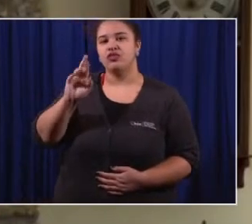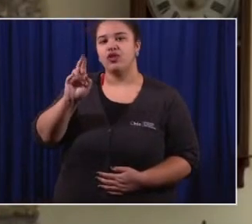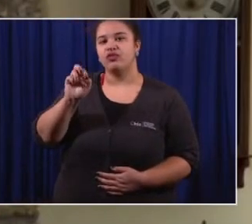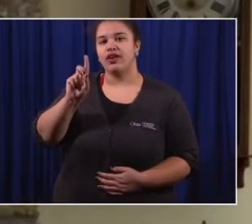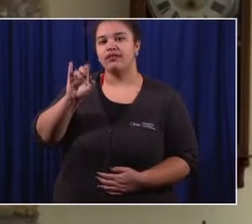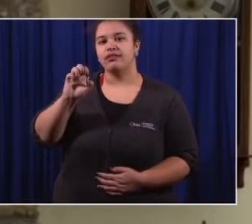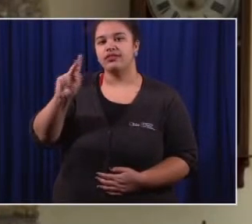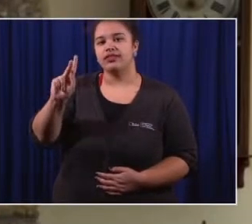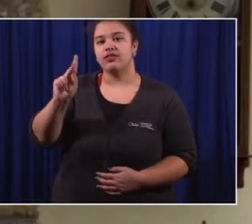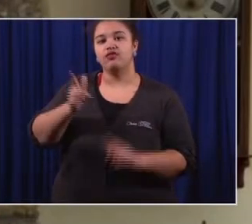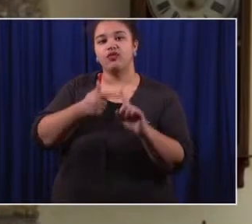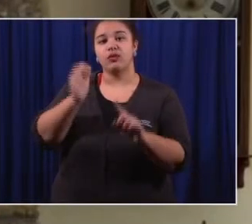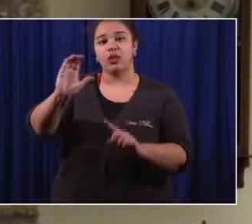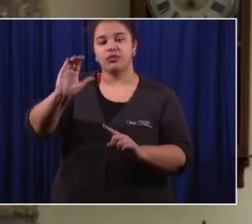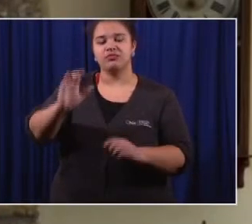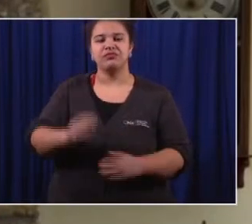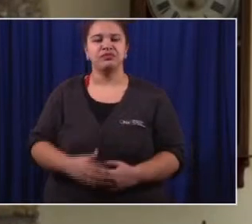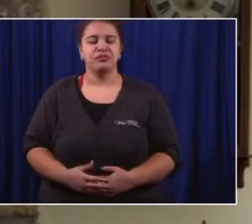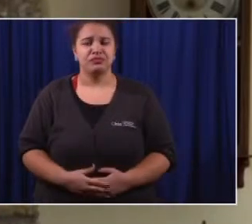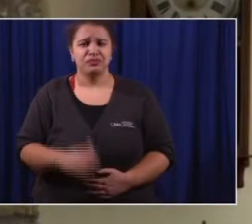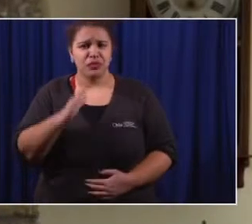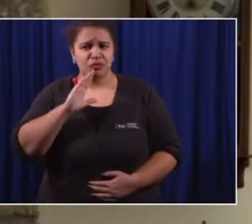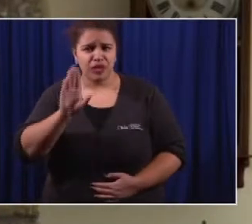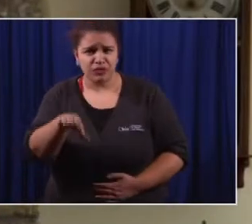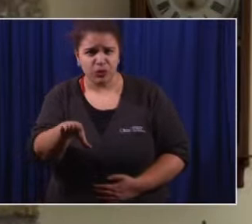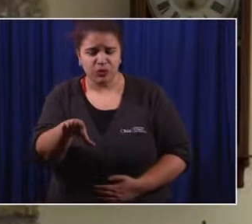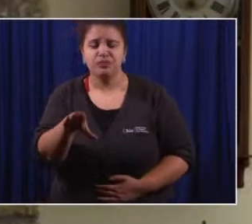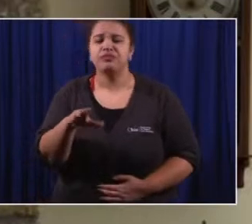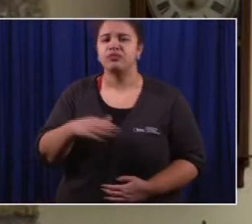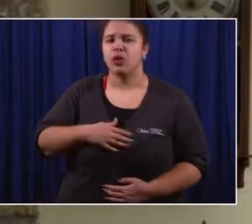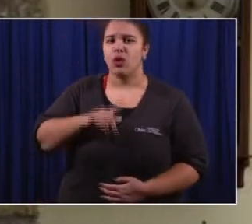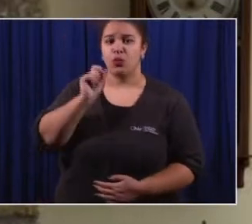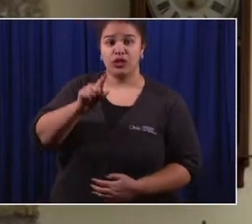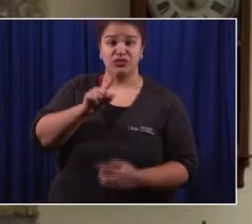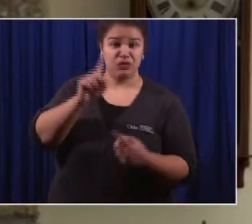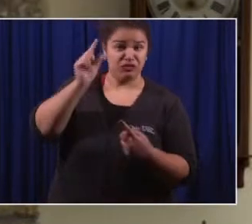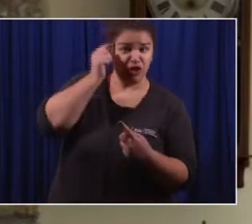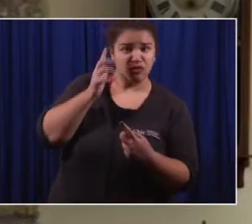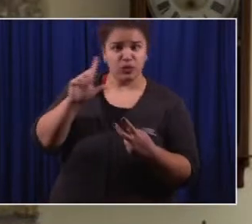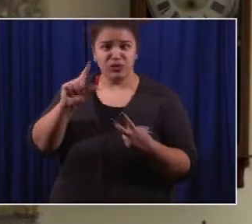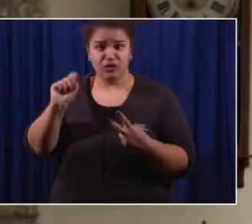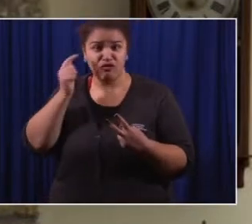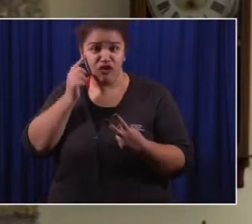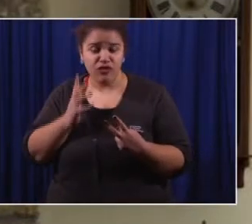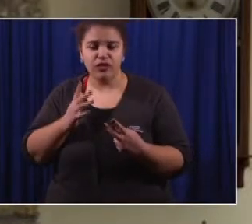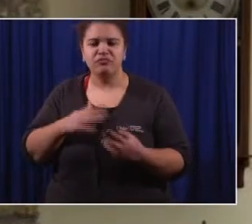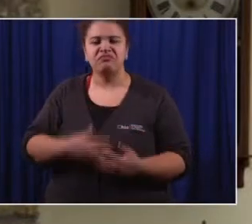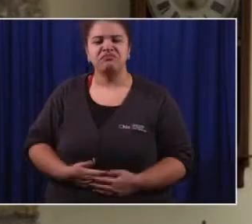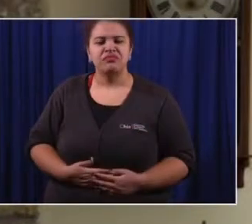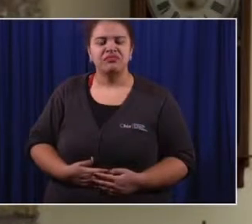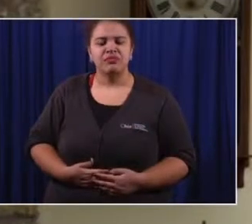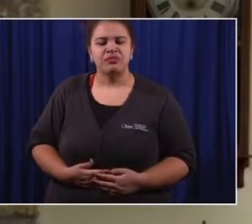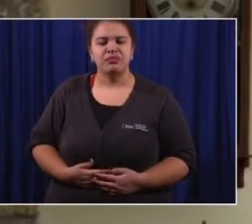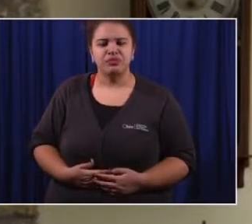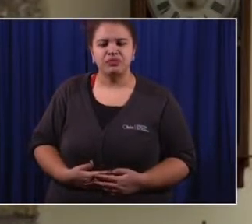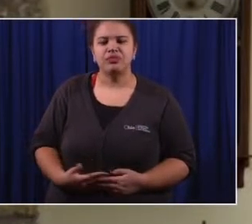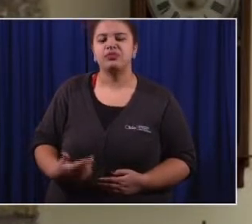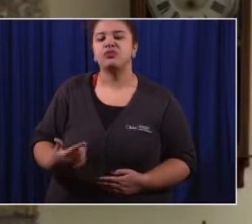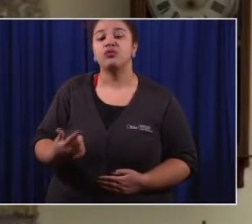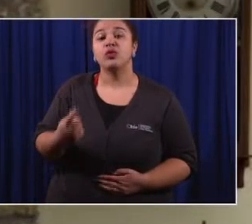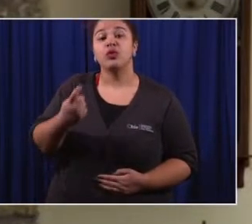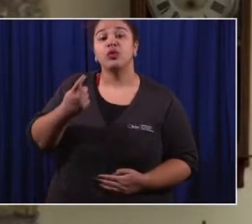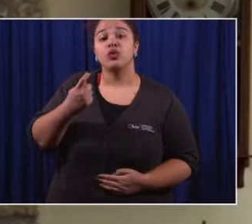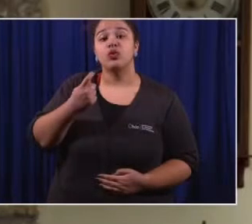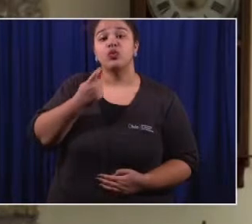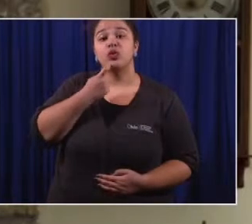Jeff. to you, Governor. Question for both you and the Lieutenant Governor today. I understand that you'd faced some pressure to join the president